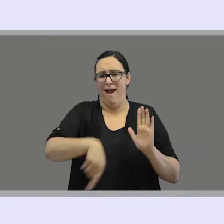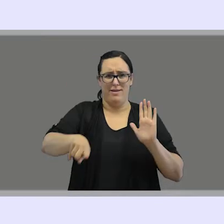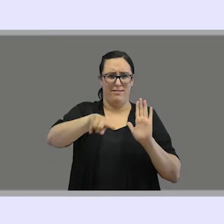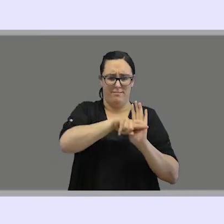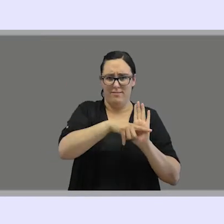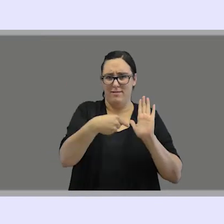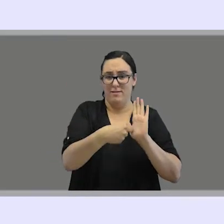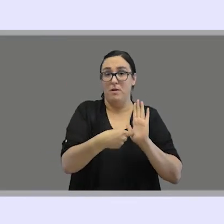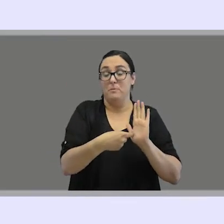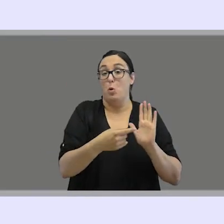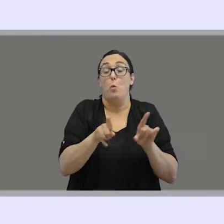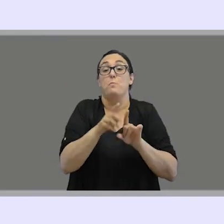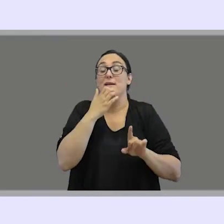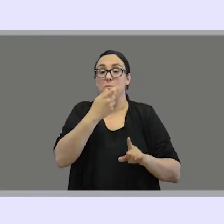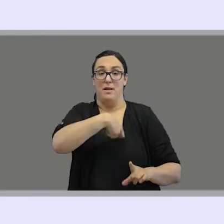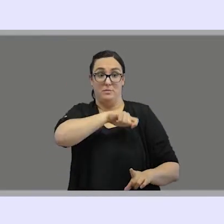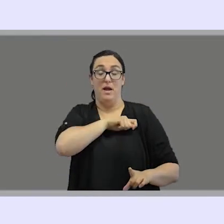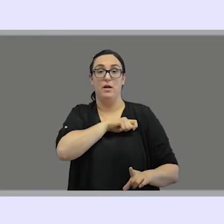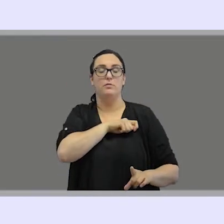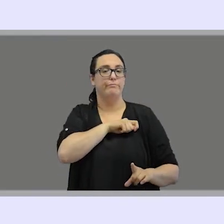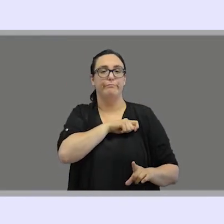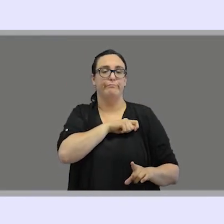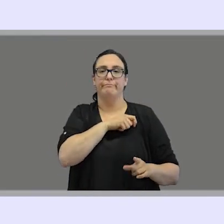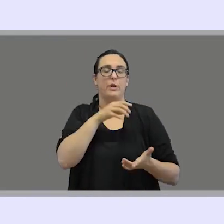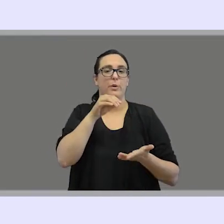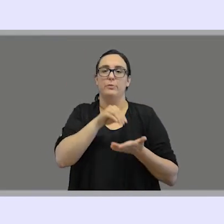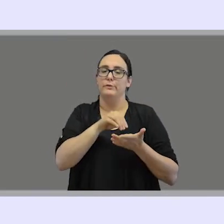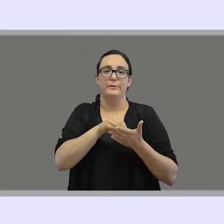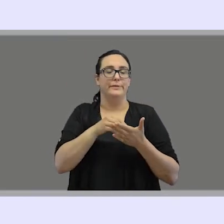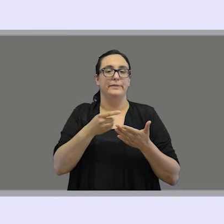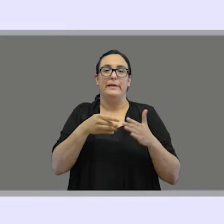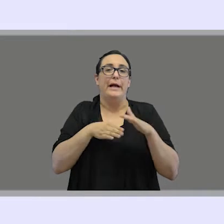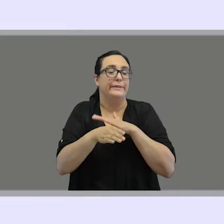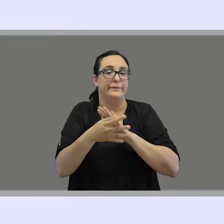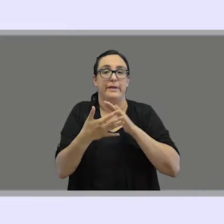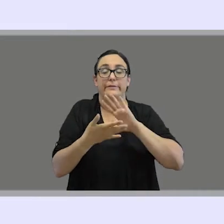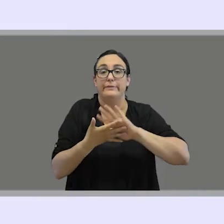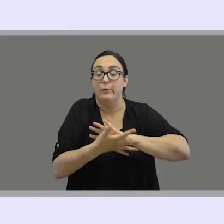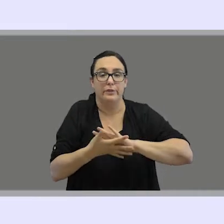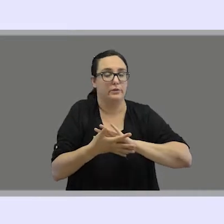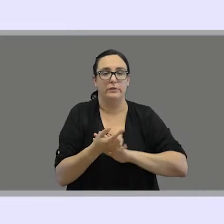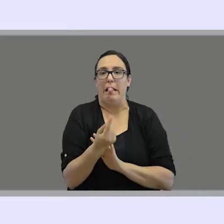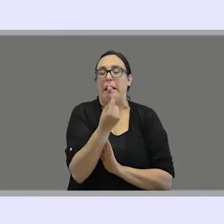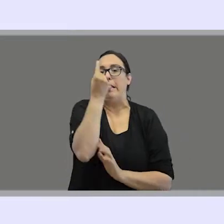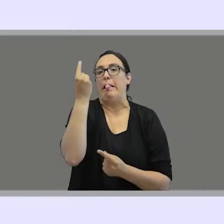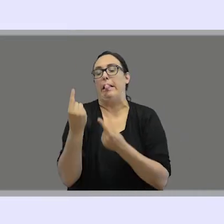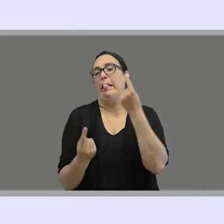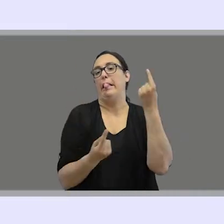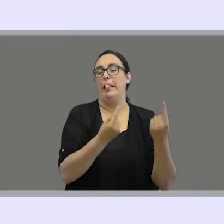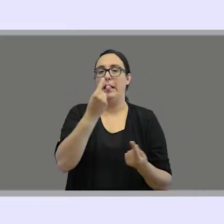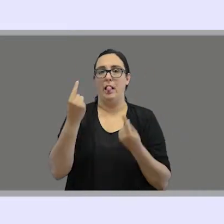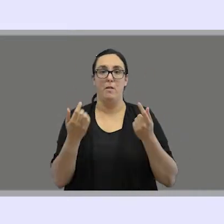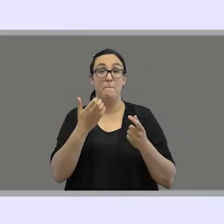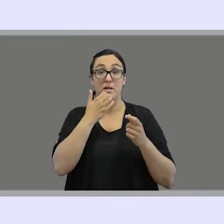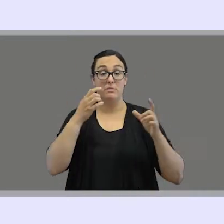sign language accessibility is still very scarce. For example, the media and